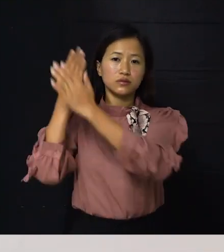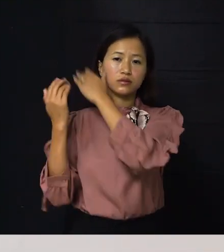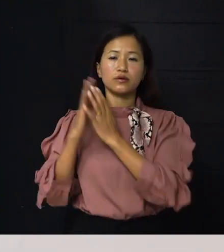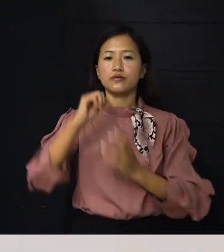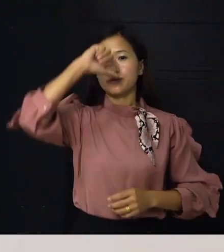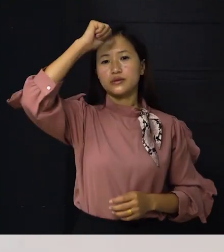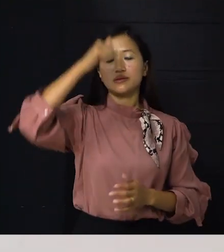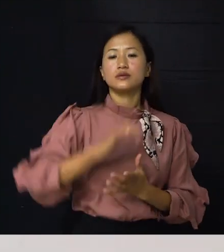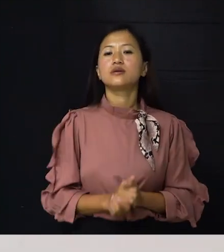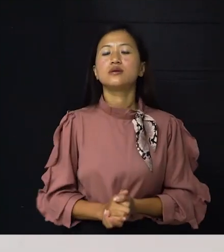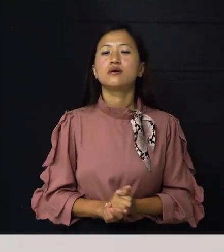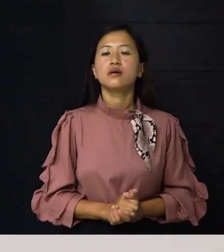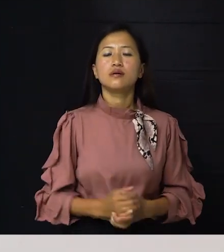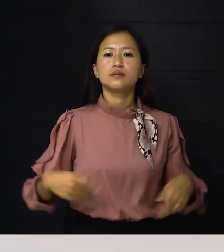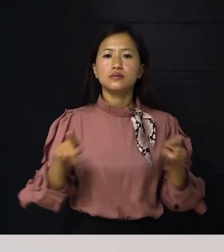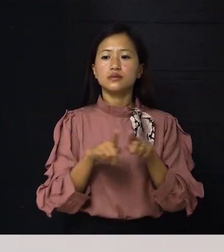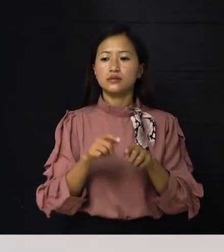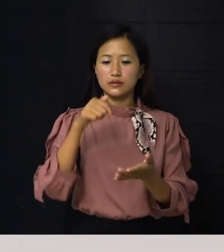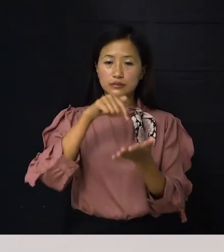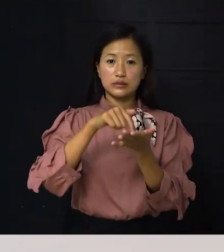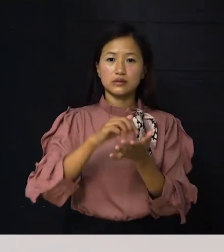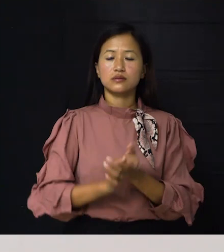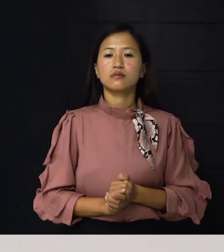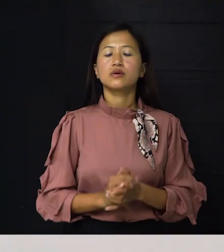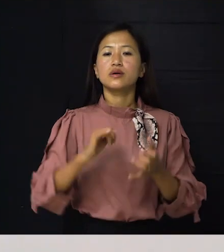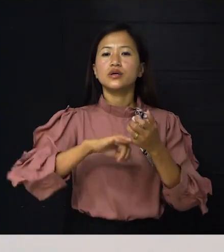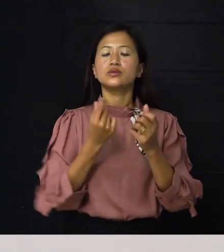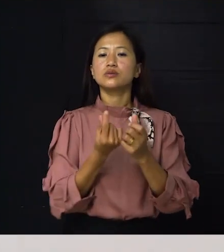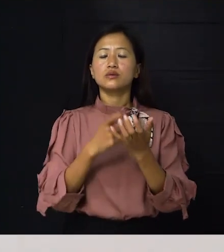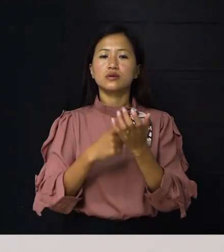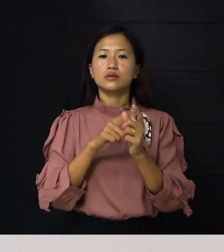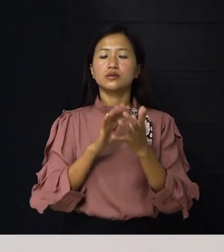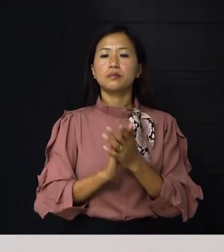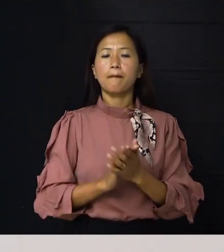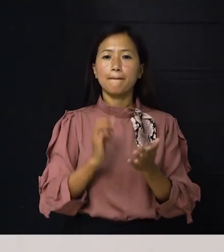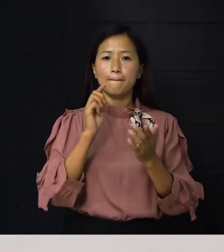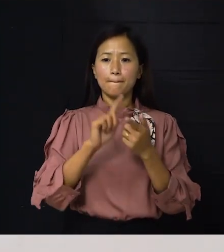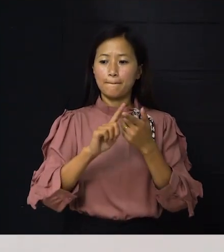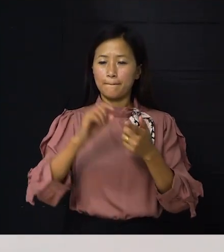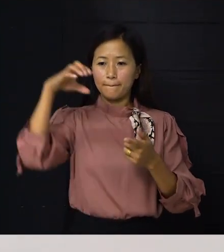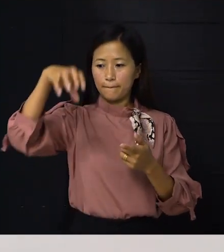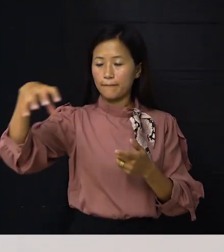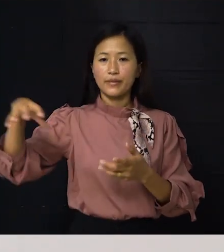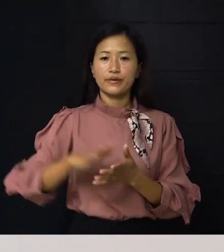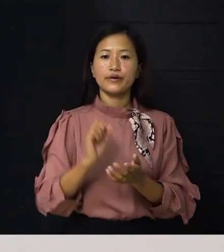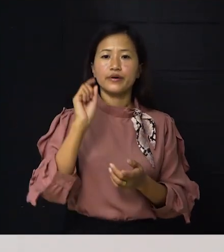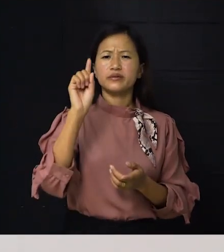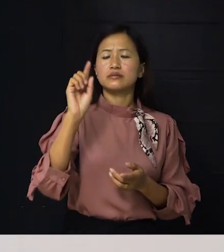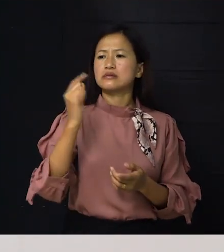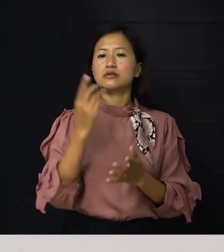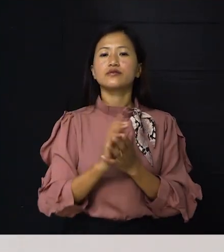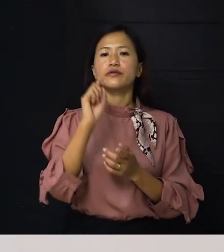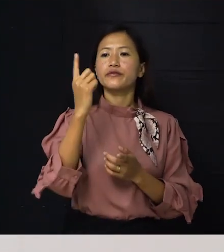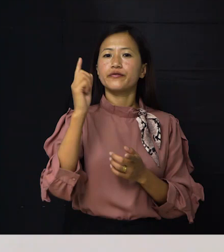India, all right? And in the middle, the Suri Empire came. However, they ruled only for 15